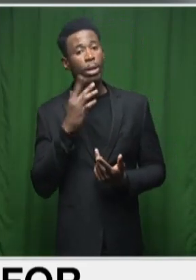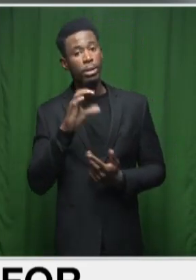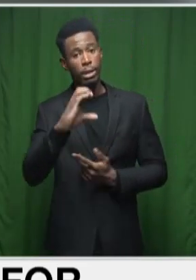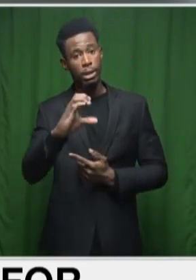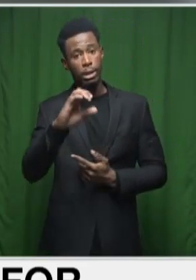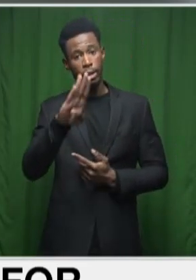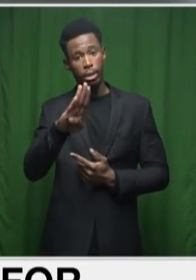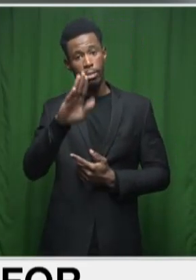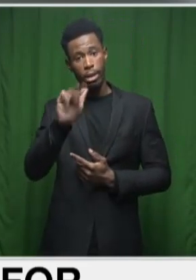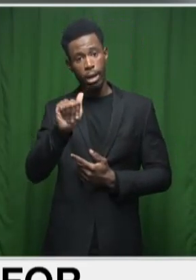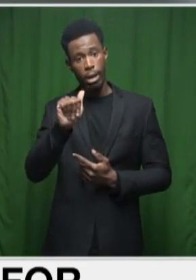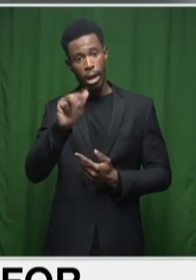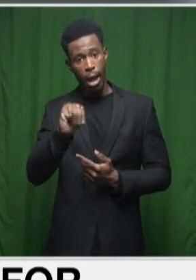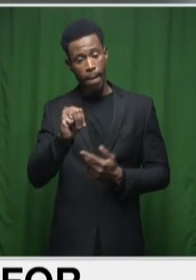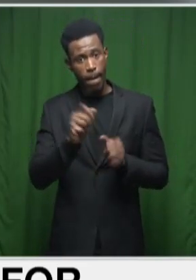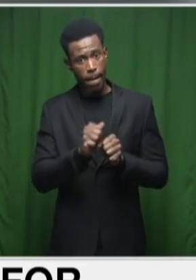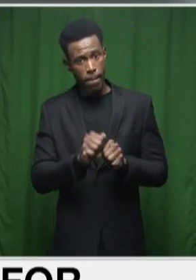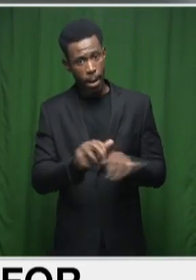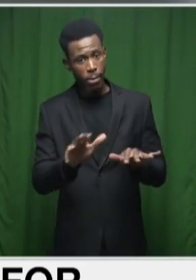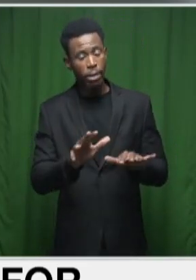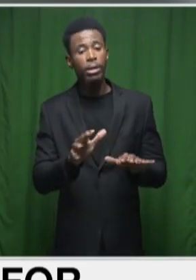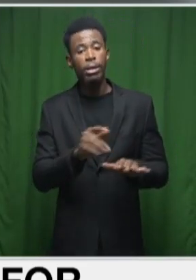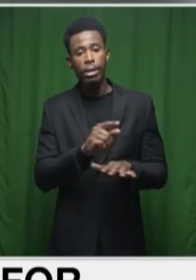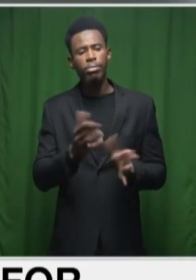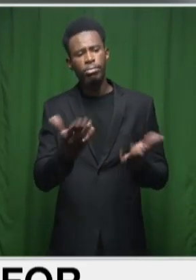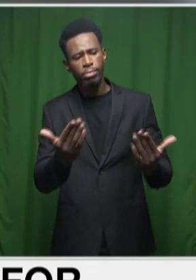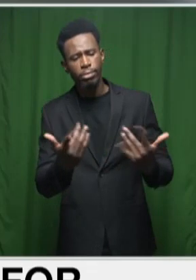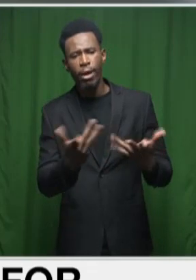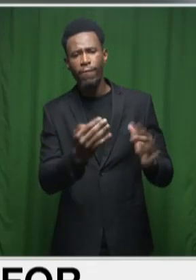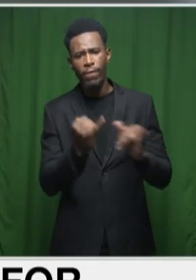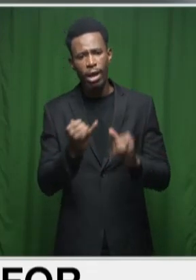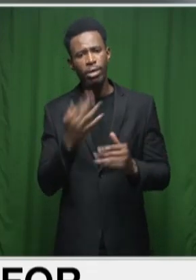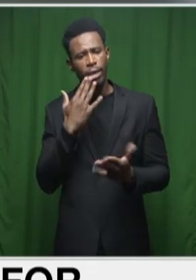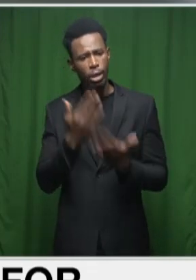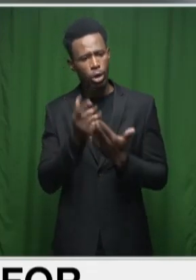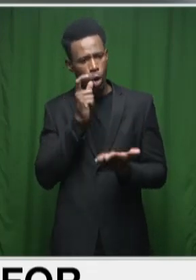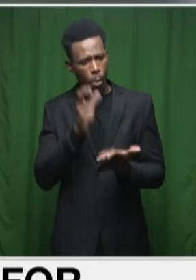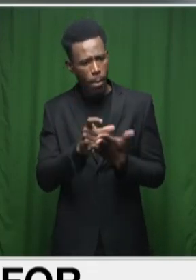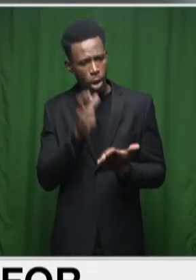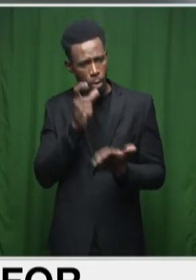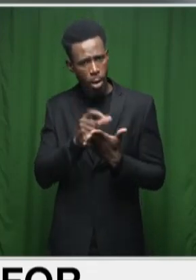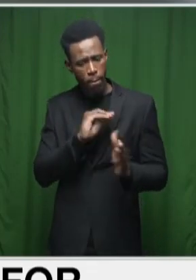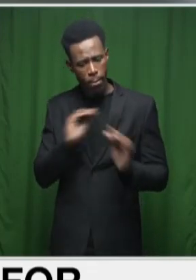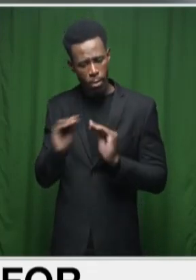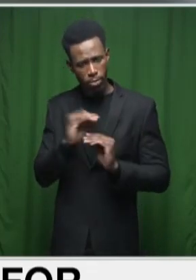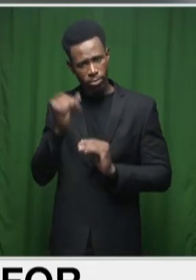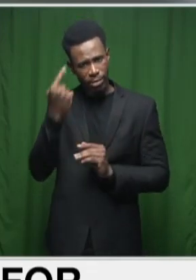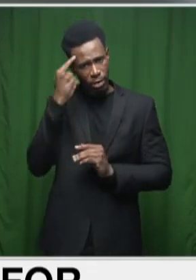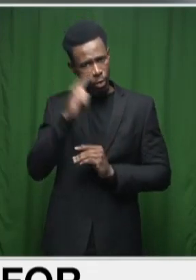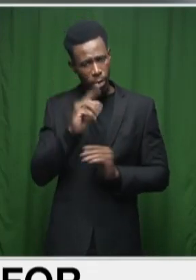And what the DTIC did, the Department of Trade, Industry and Competition did, is they've already,